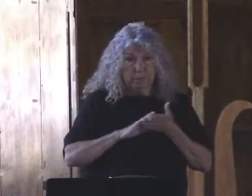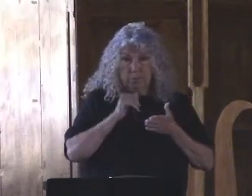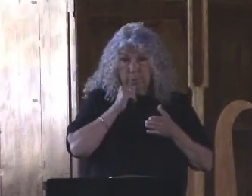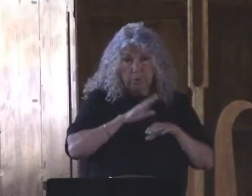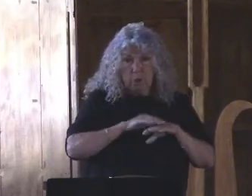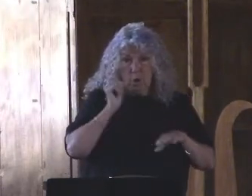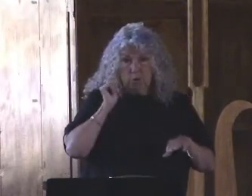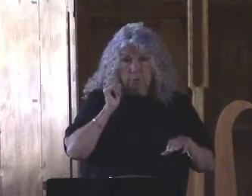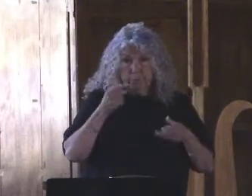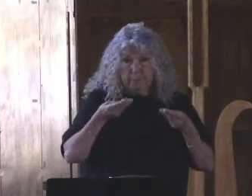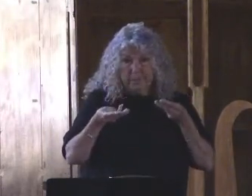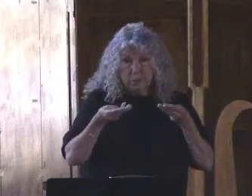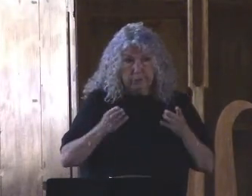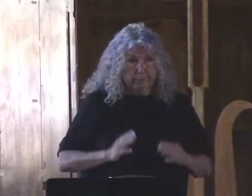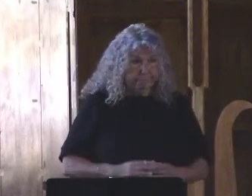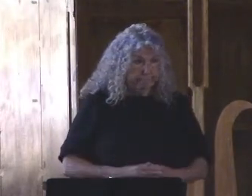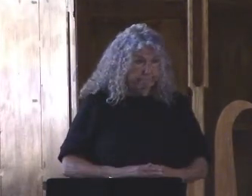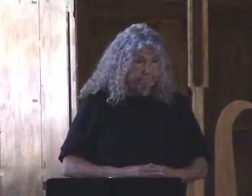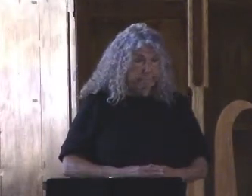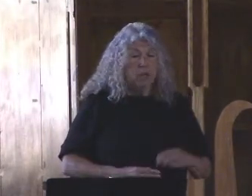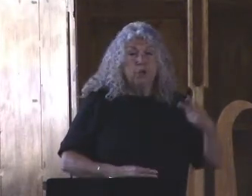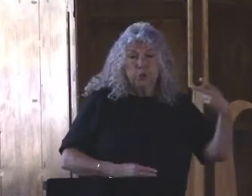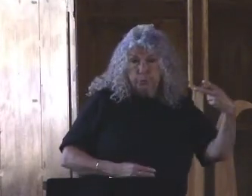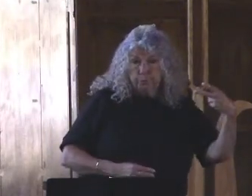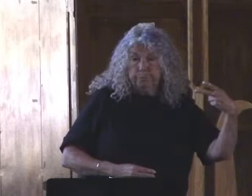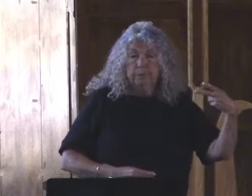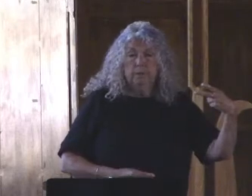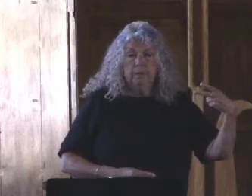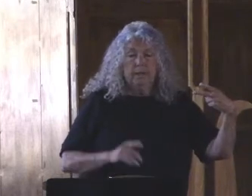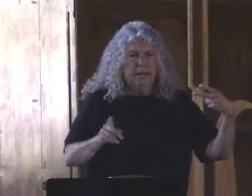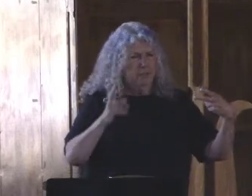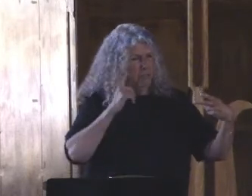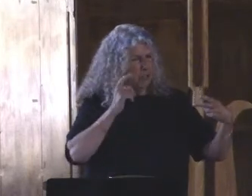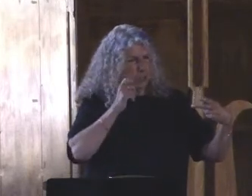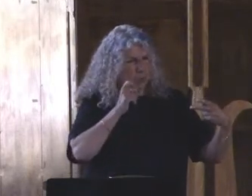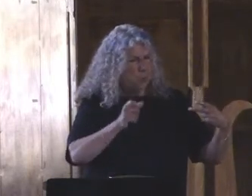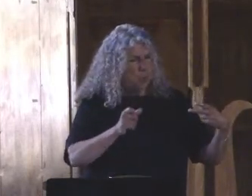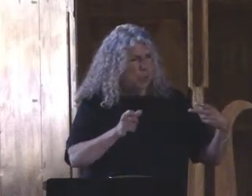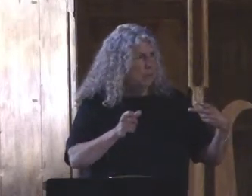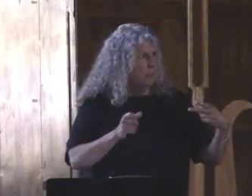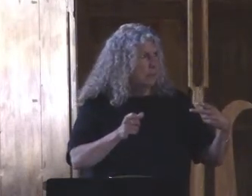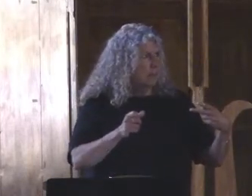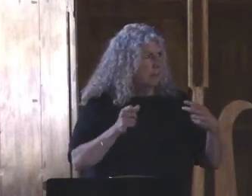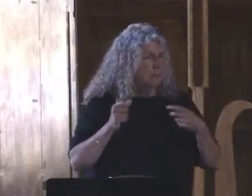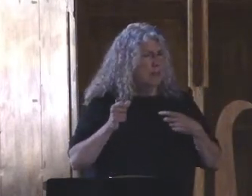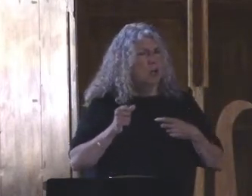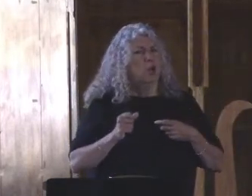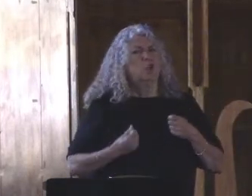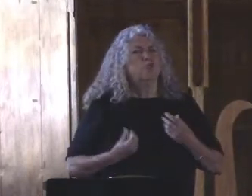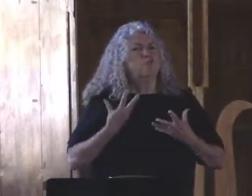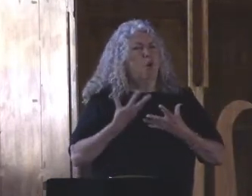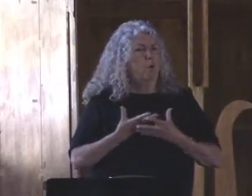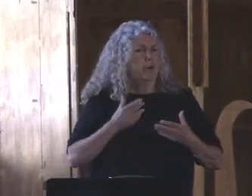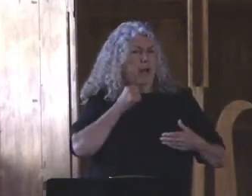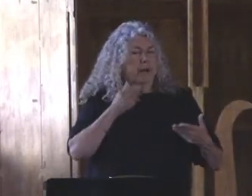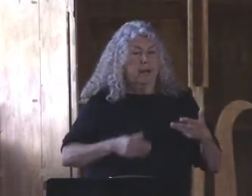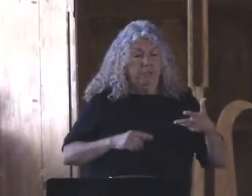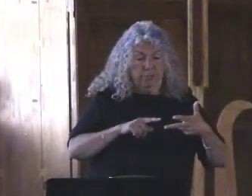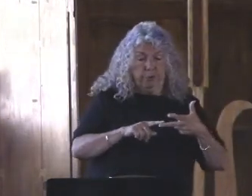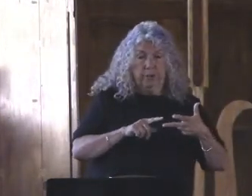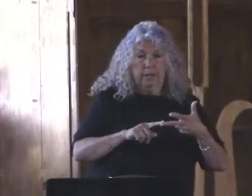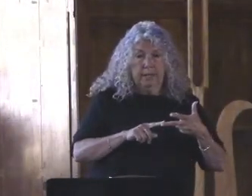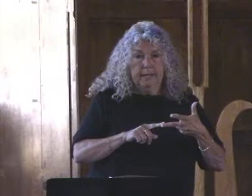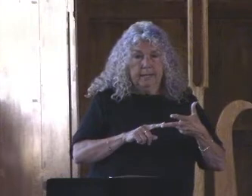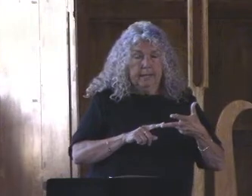were called to ministry. Number two, that he thought she wouldn't thrive here, she wouldn't be happy. And number three,